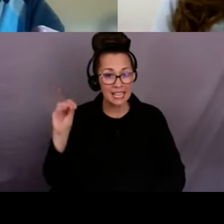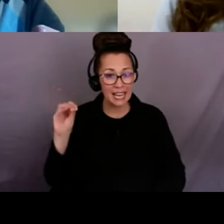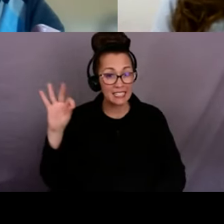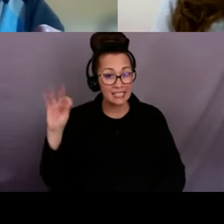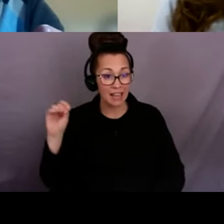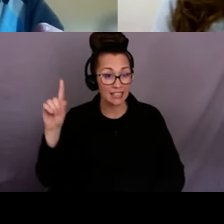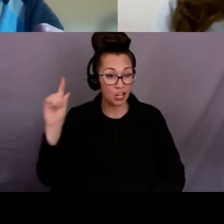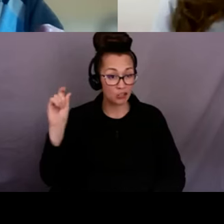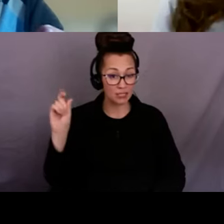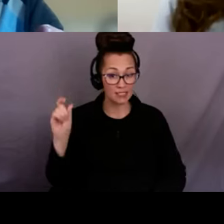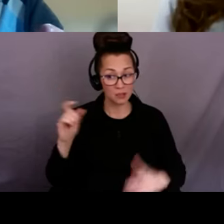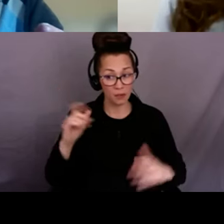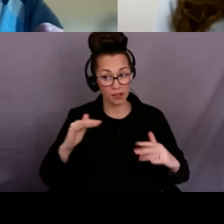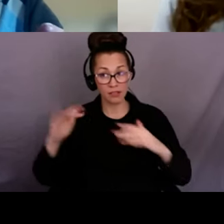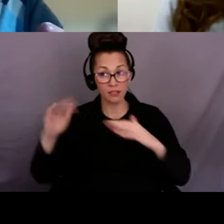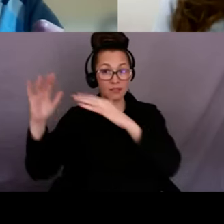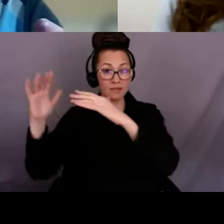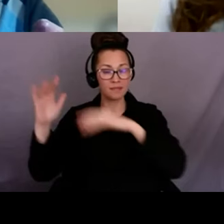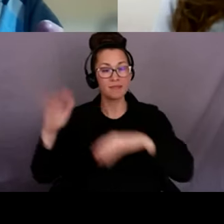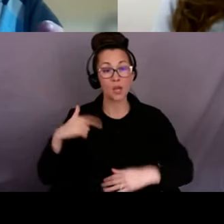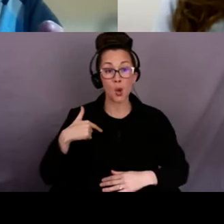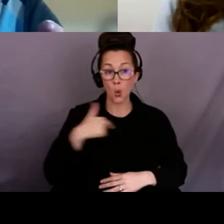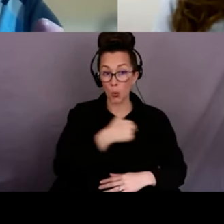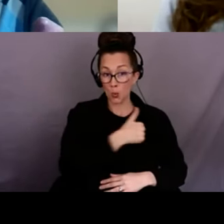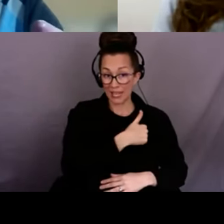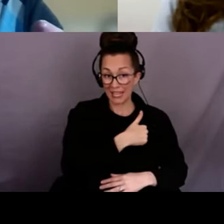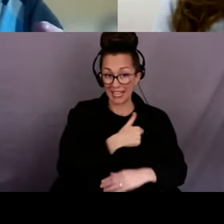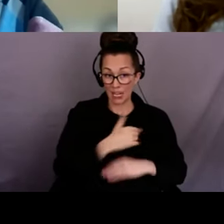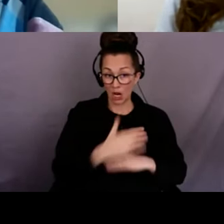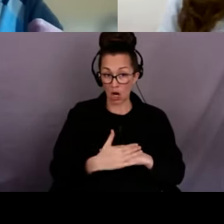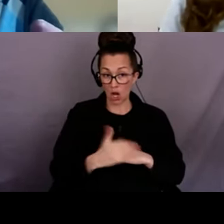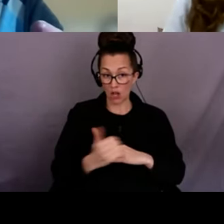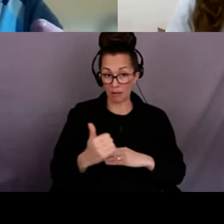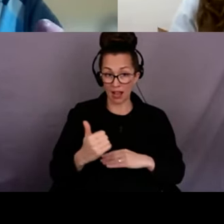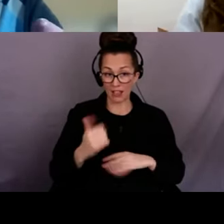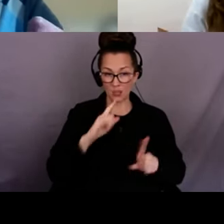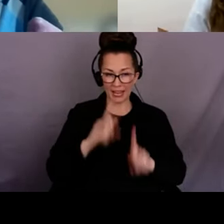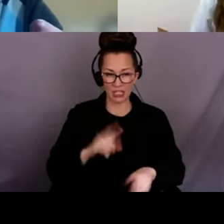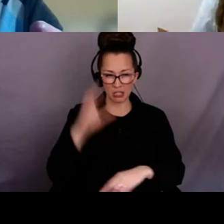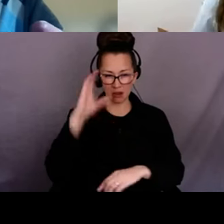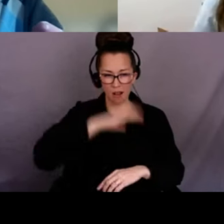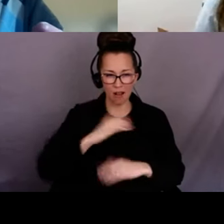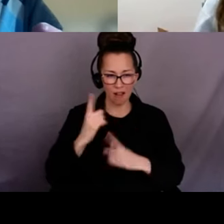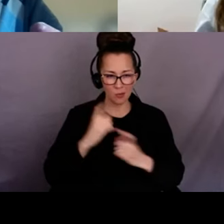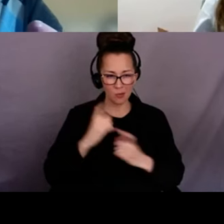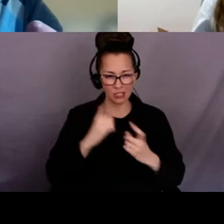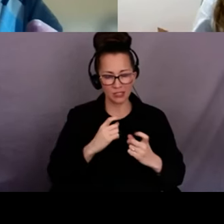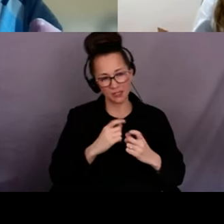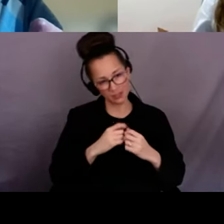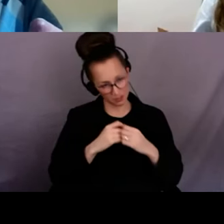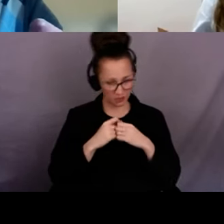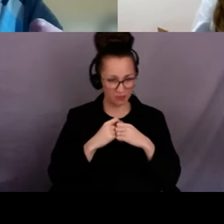100. We are called upon to answer all sorts of odd questions. you